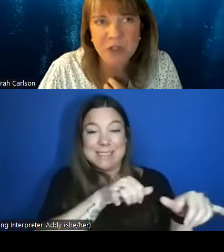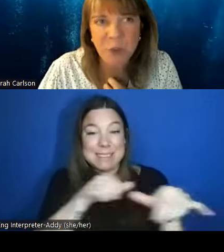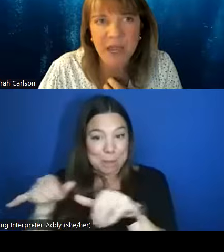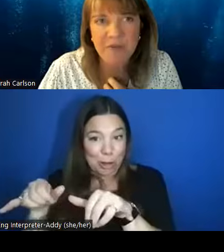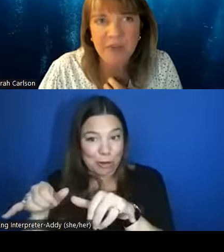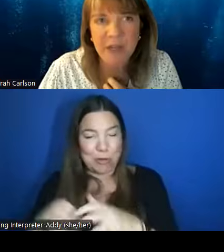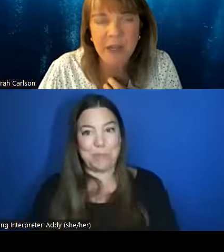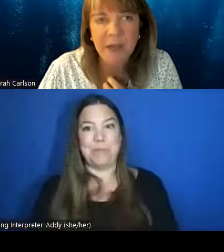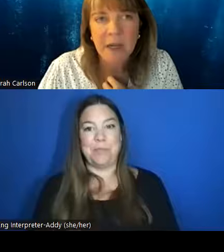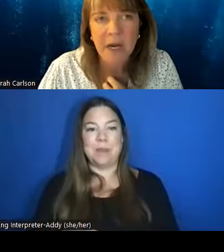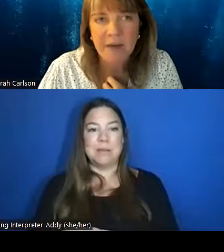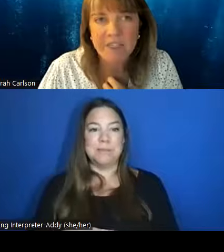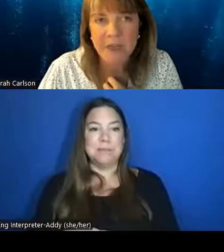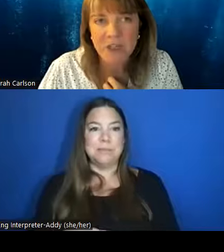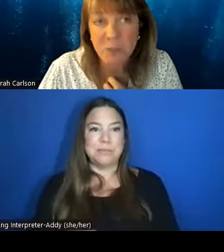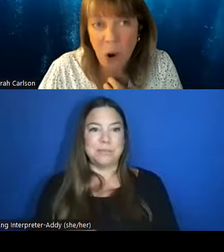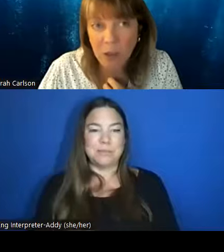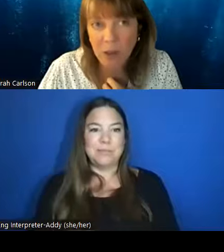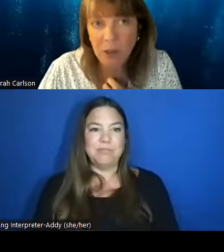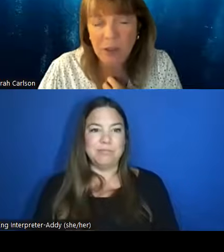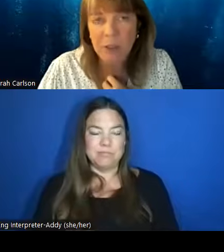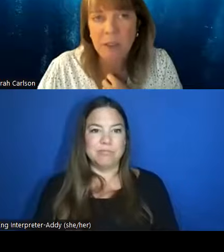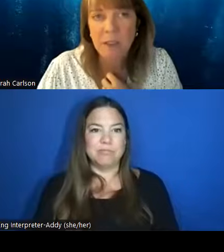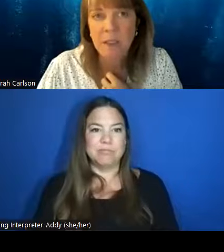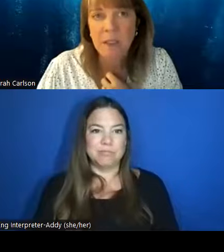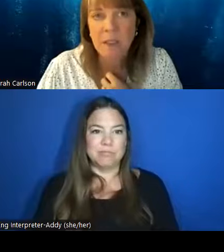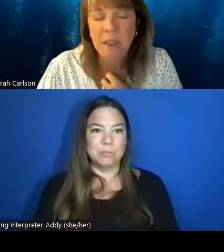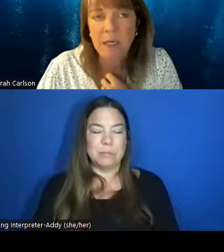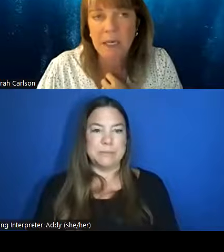this, so we have the obviously the smaller